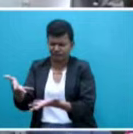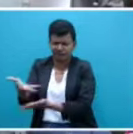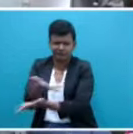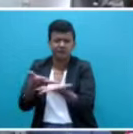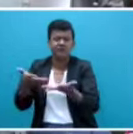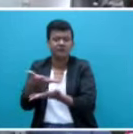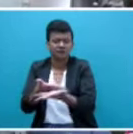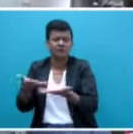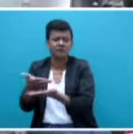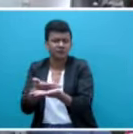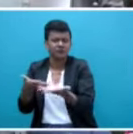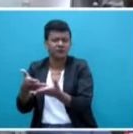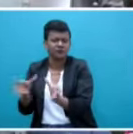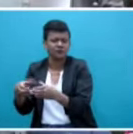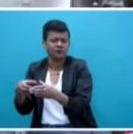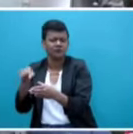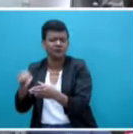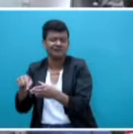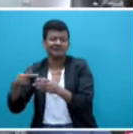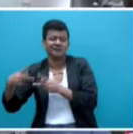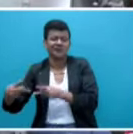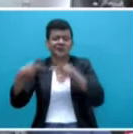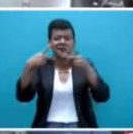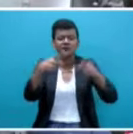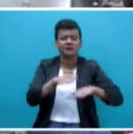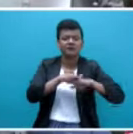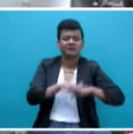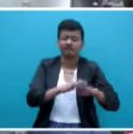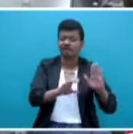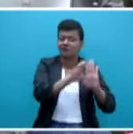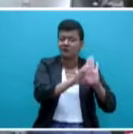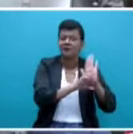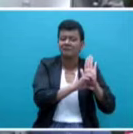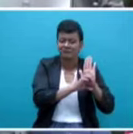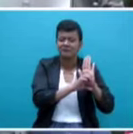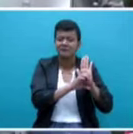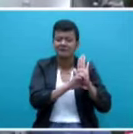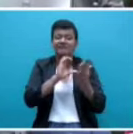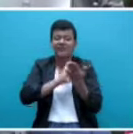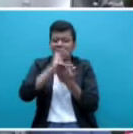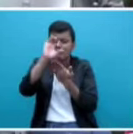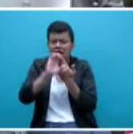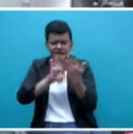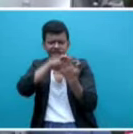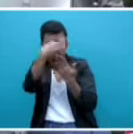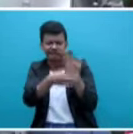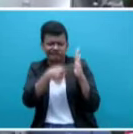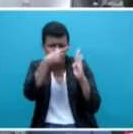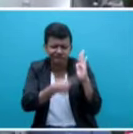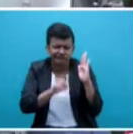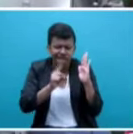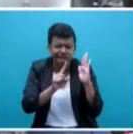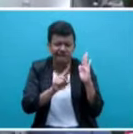a proposed sitting calendar for 2020. Mr. Speaker, sir, for the information of